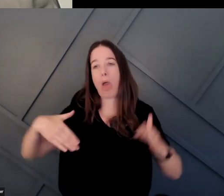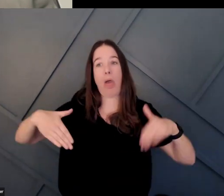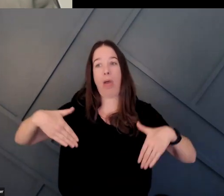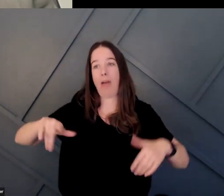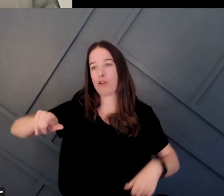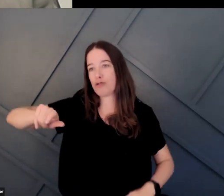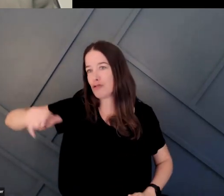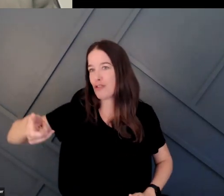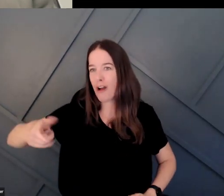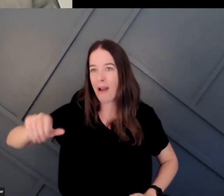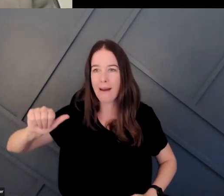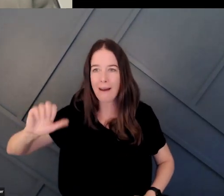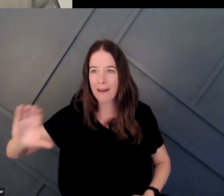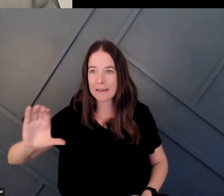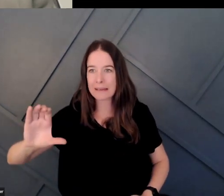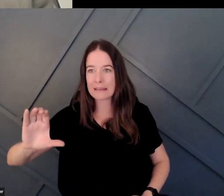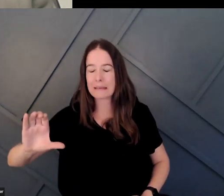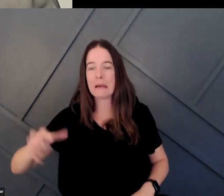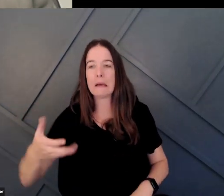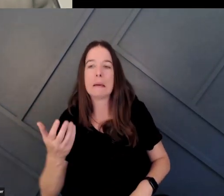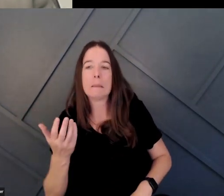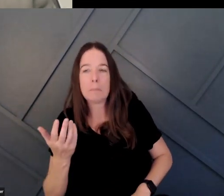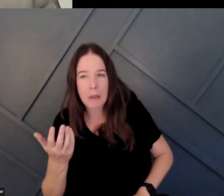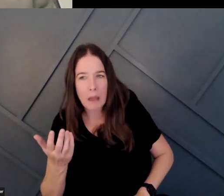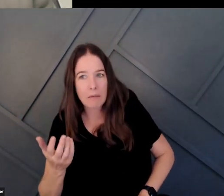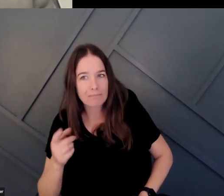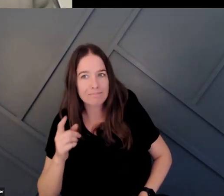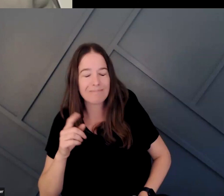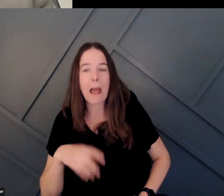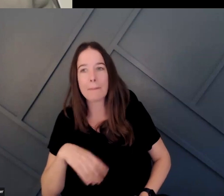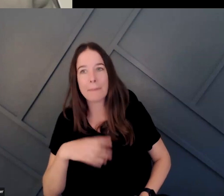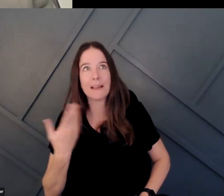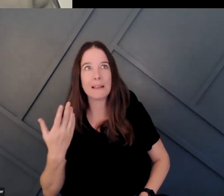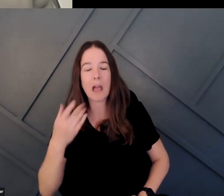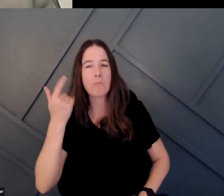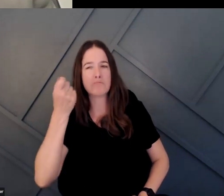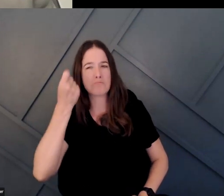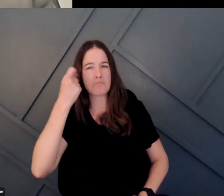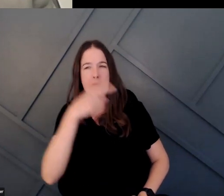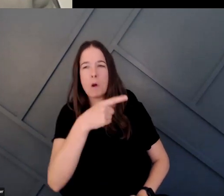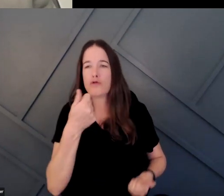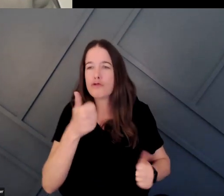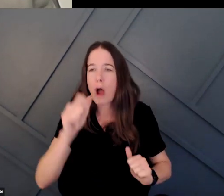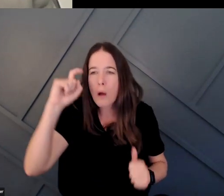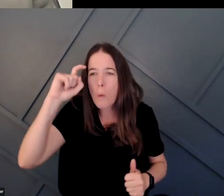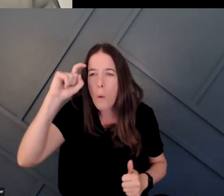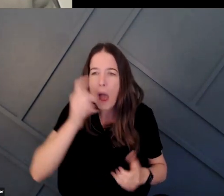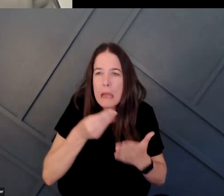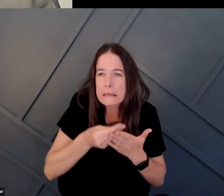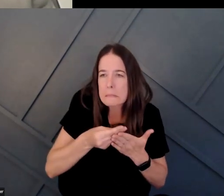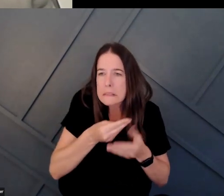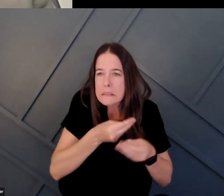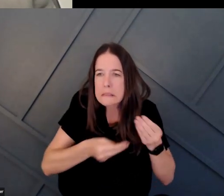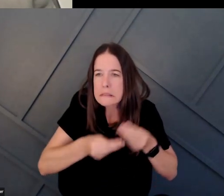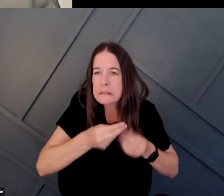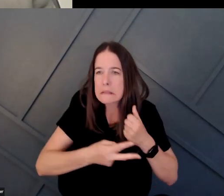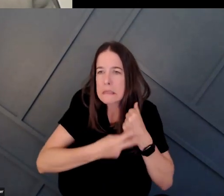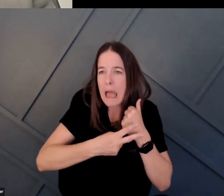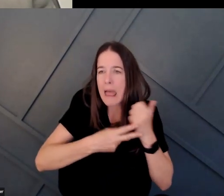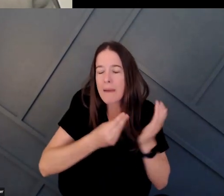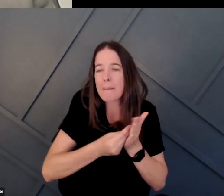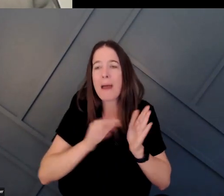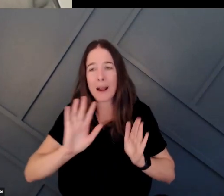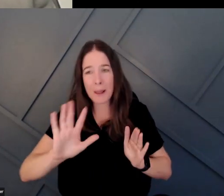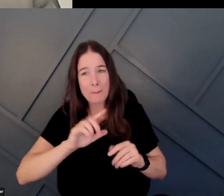individuals have in mind that there's a certain point at which cost-saving measures should no longer be your priority. You really need to focus on your